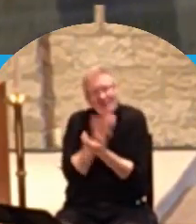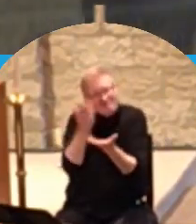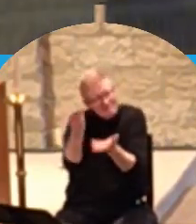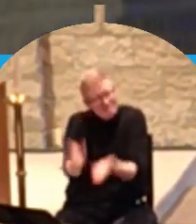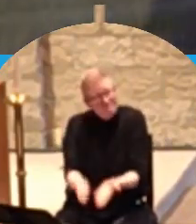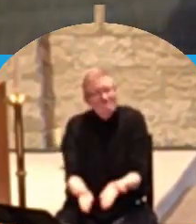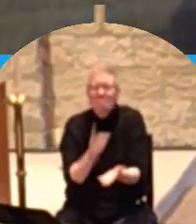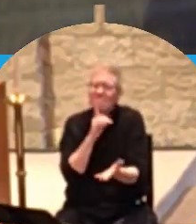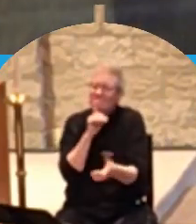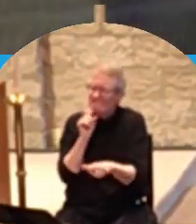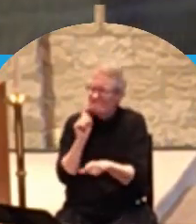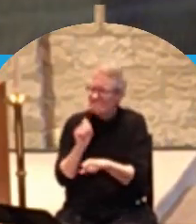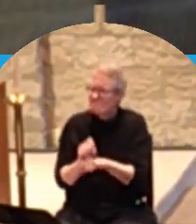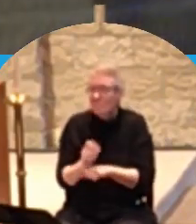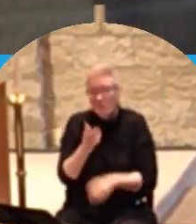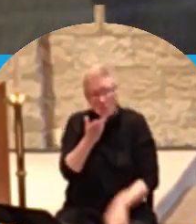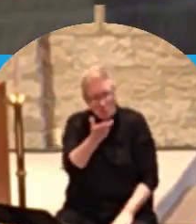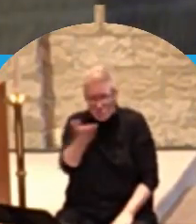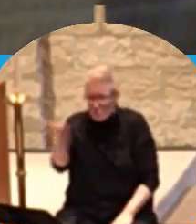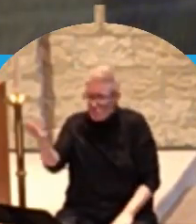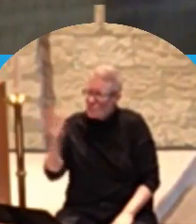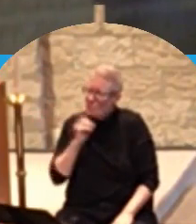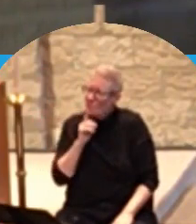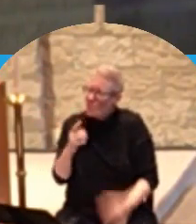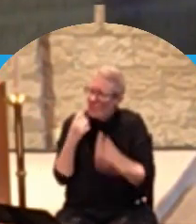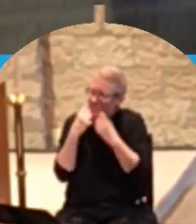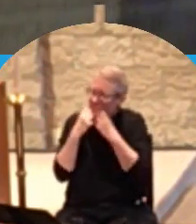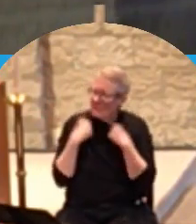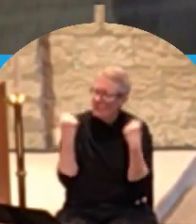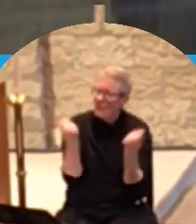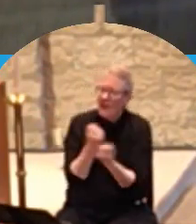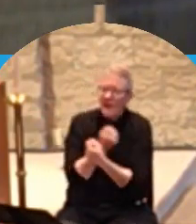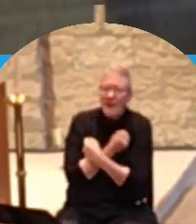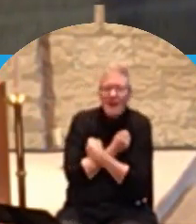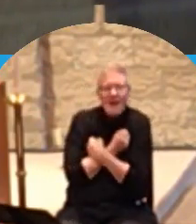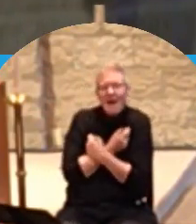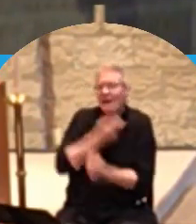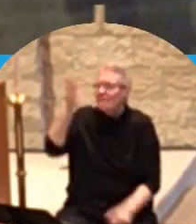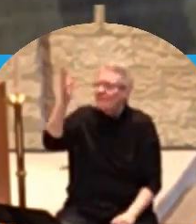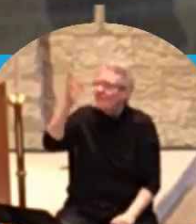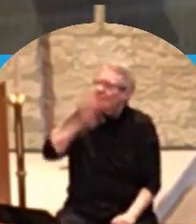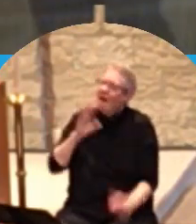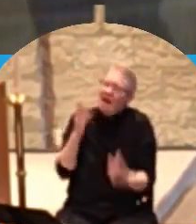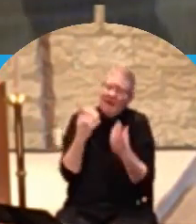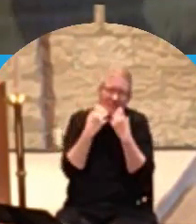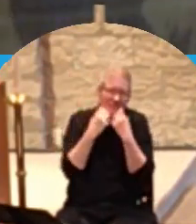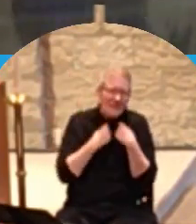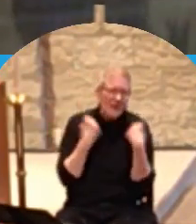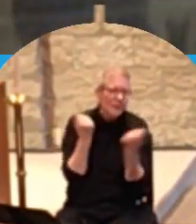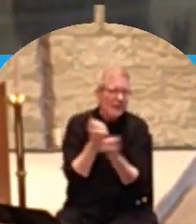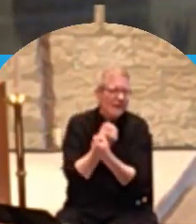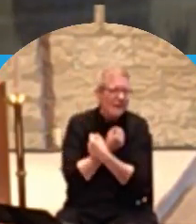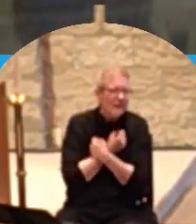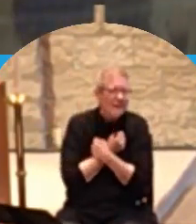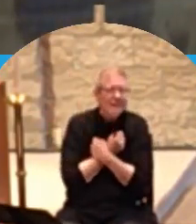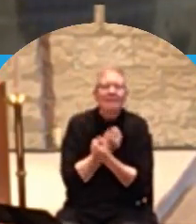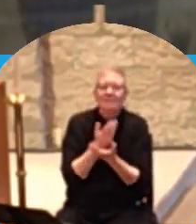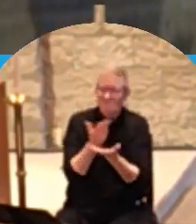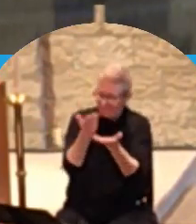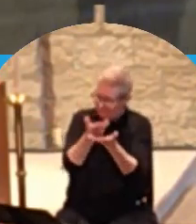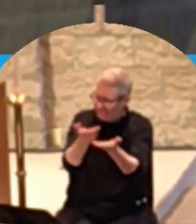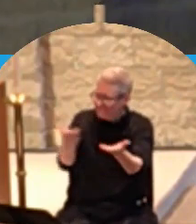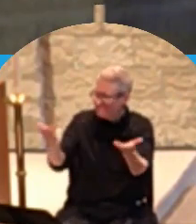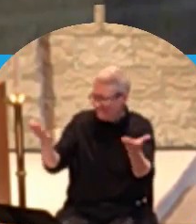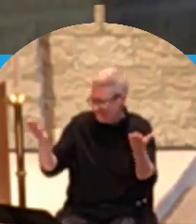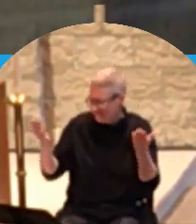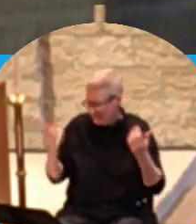Here we go. You are sacred love, God. Sacred love is all that you